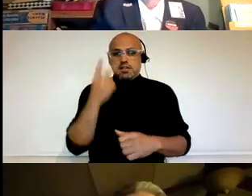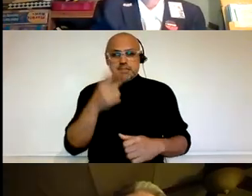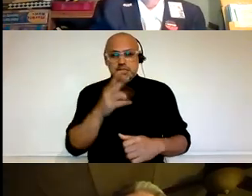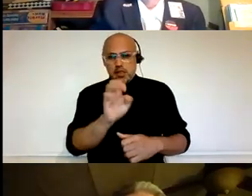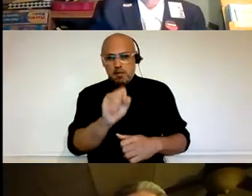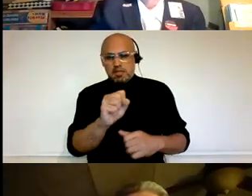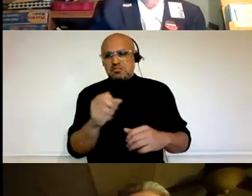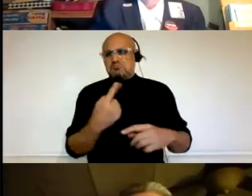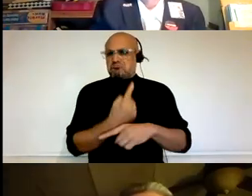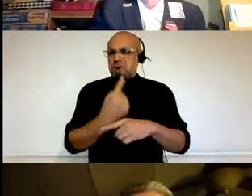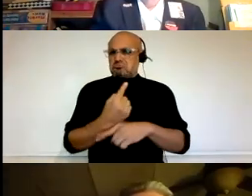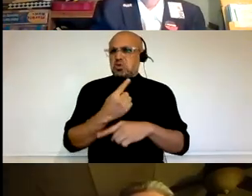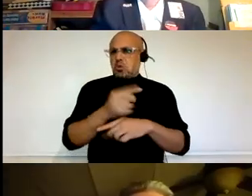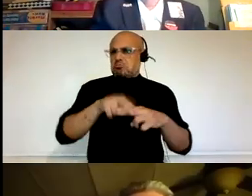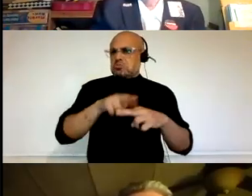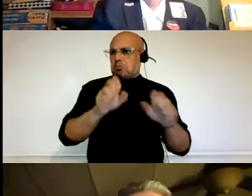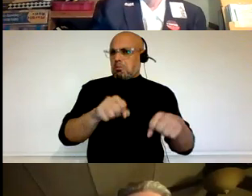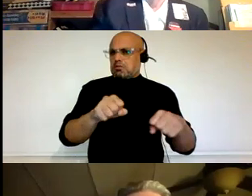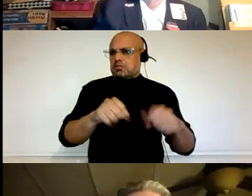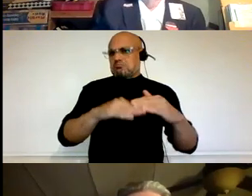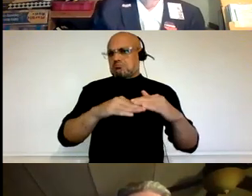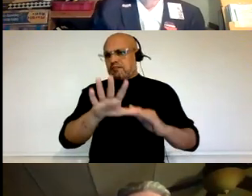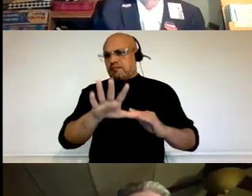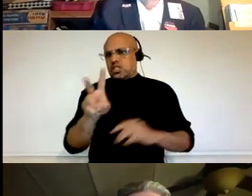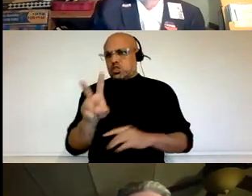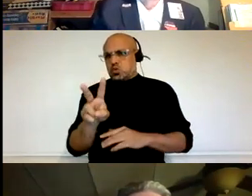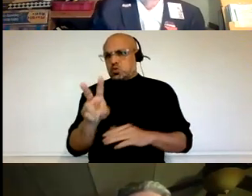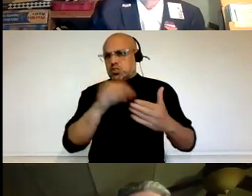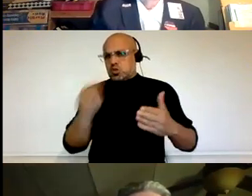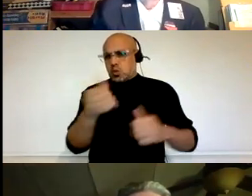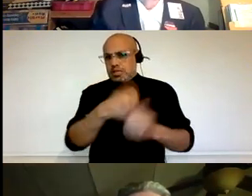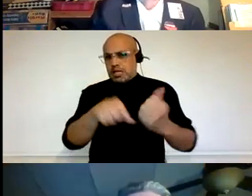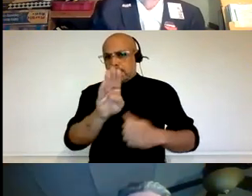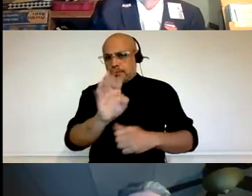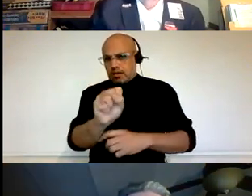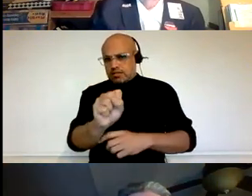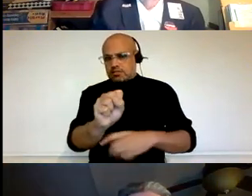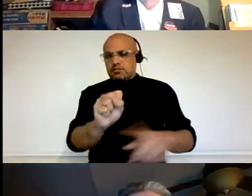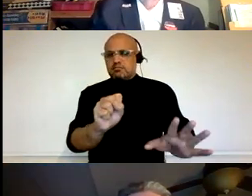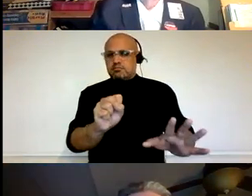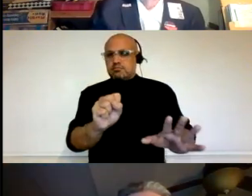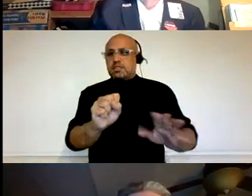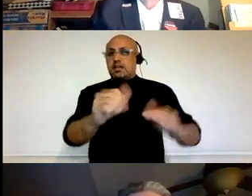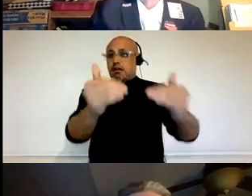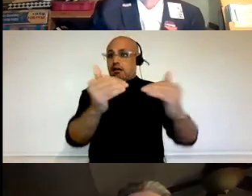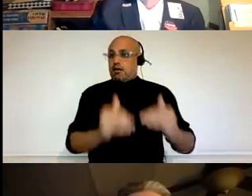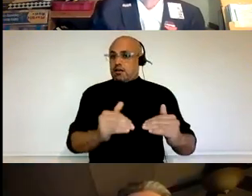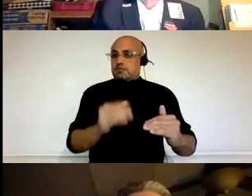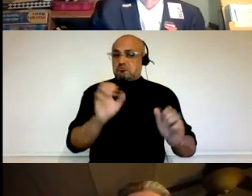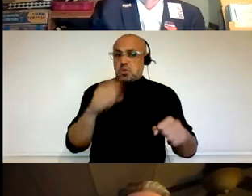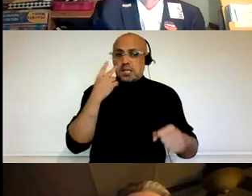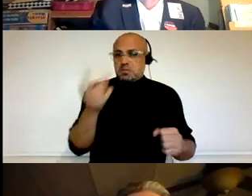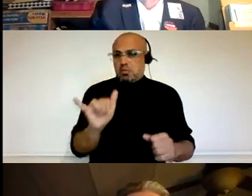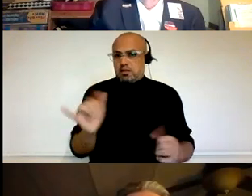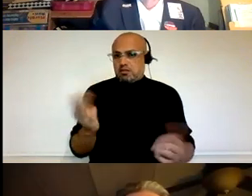seating capacity may be 52 students per bus. Well, underneath that, you can see what this will look like.